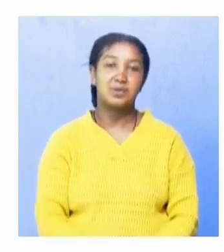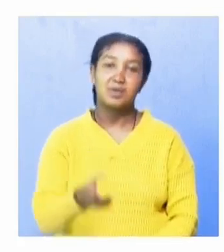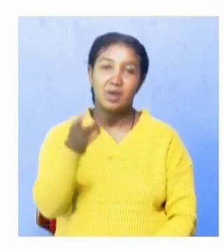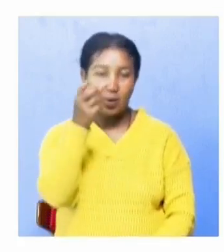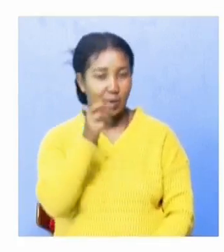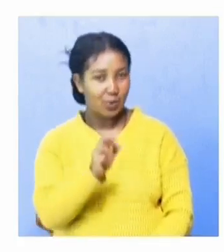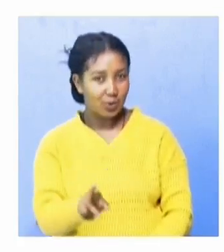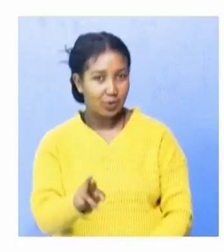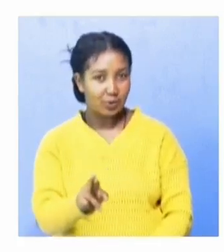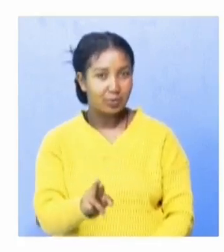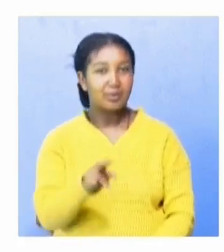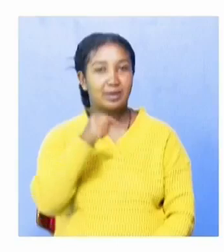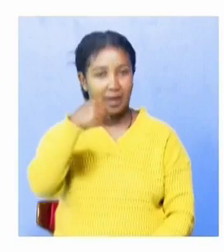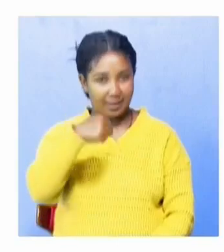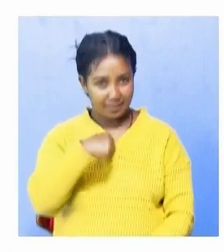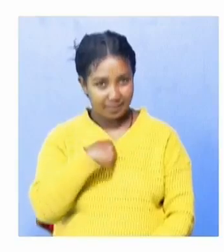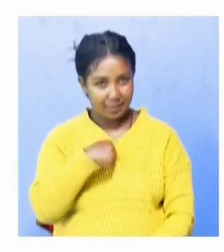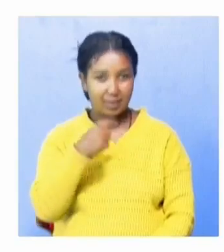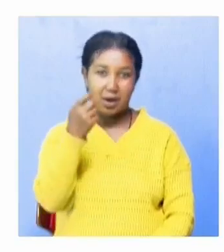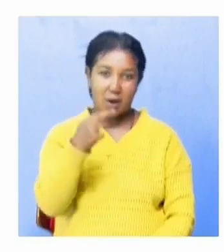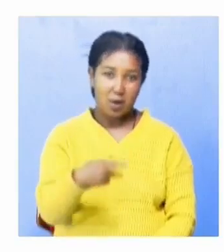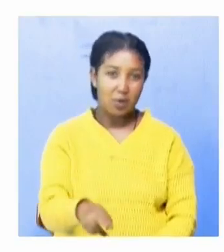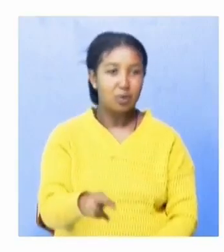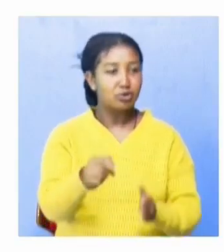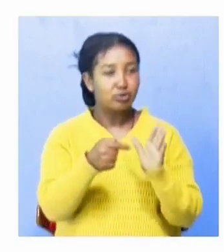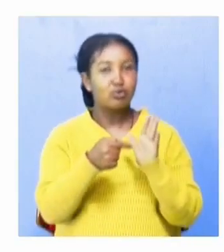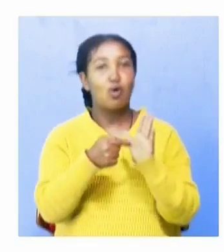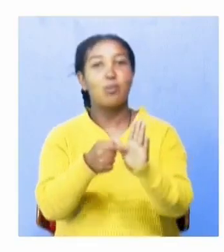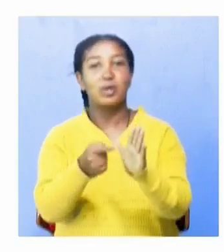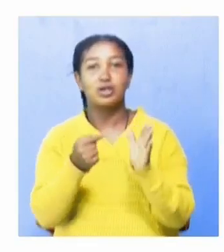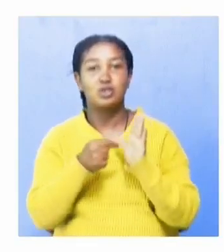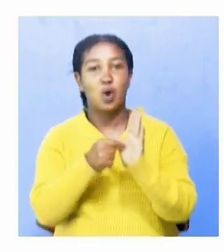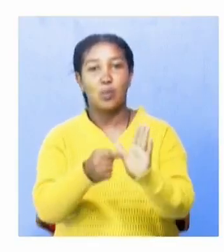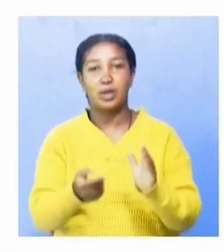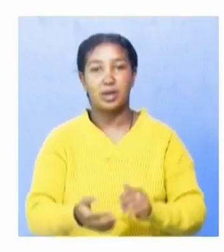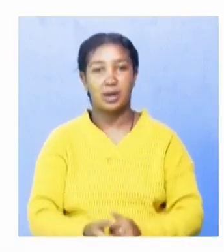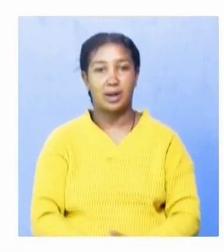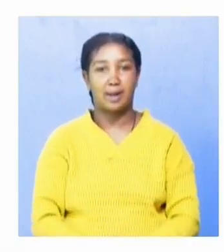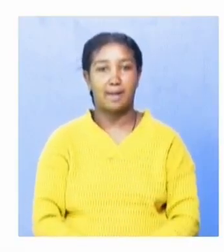Or tell me or show me.